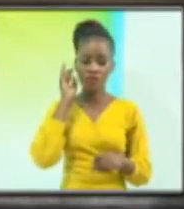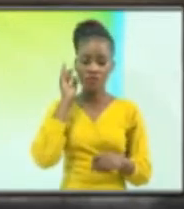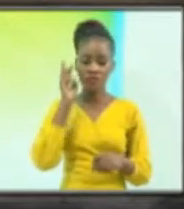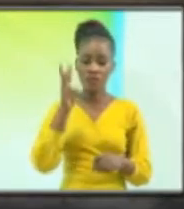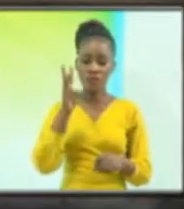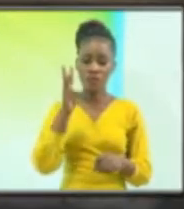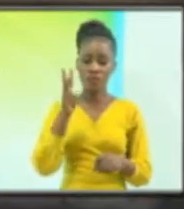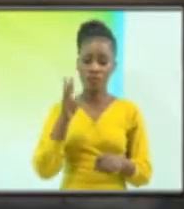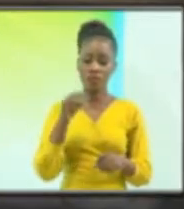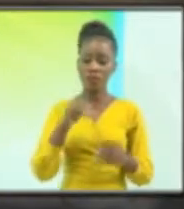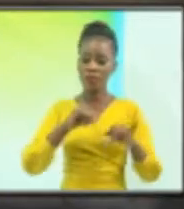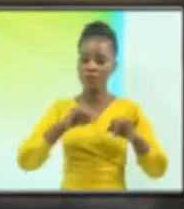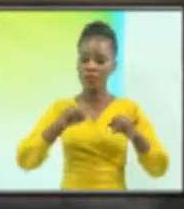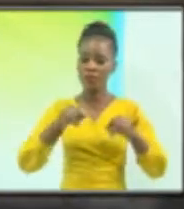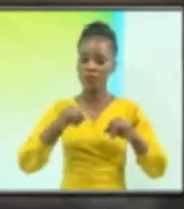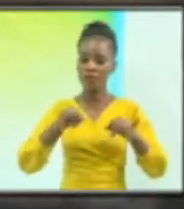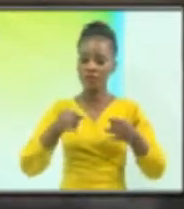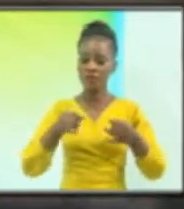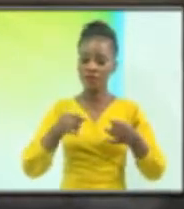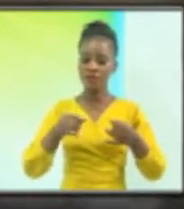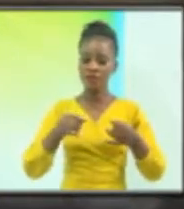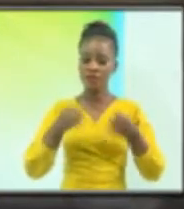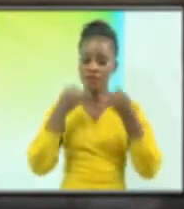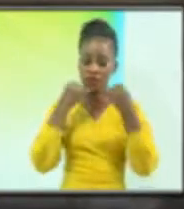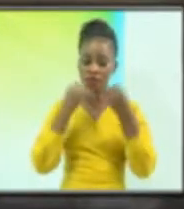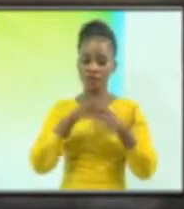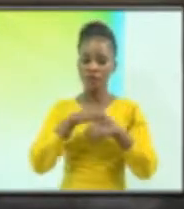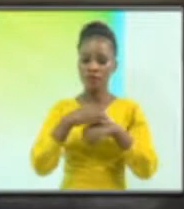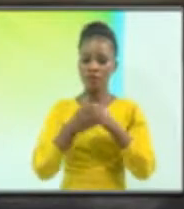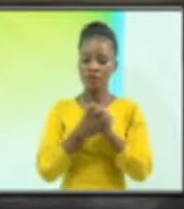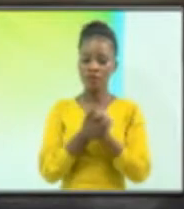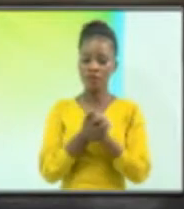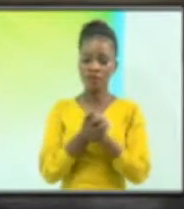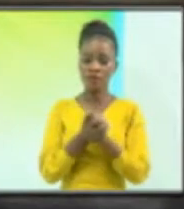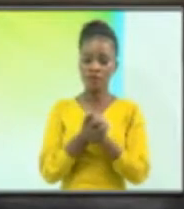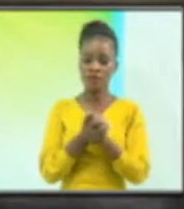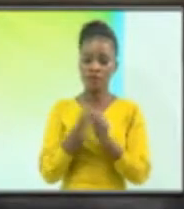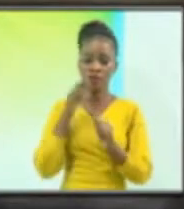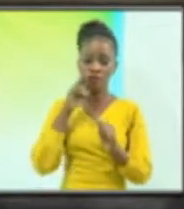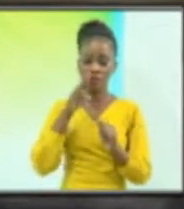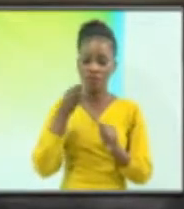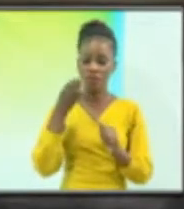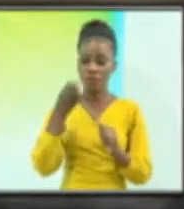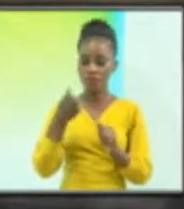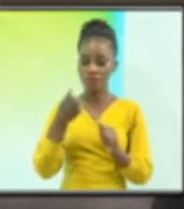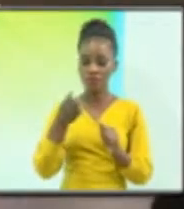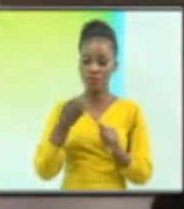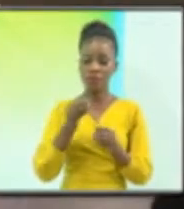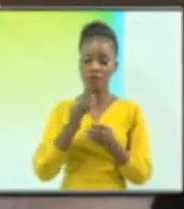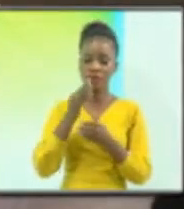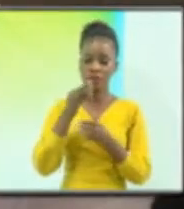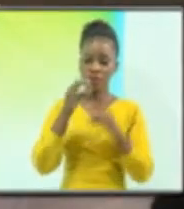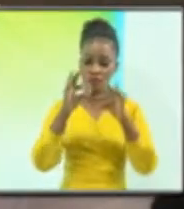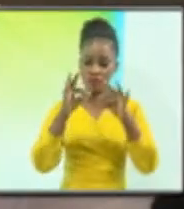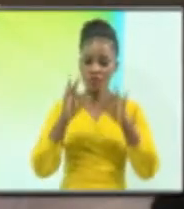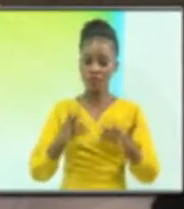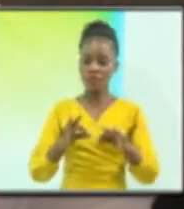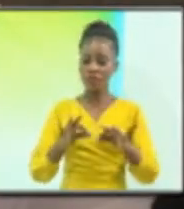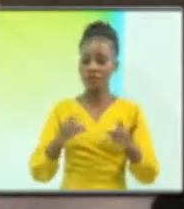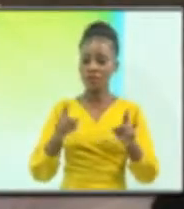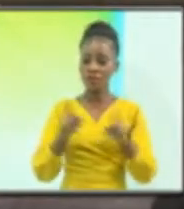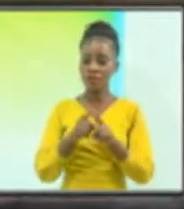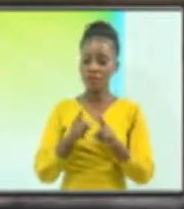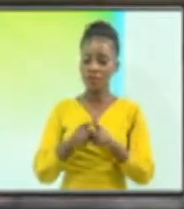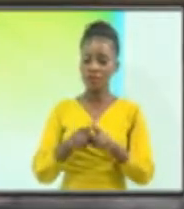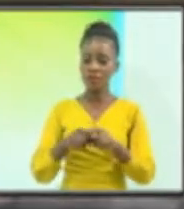and improved on it. So we made this one with security features, and it costs